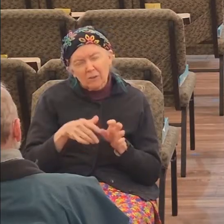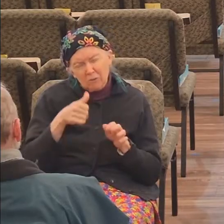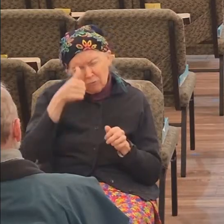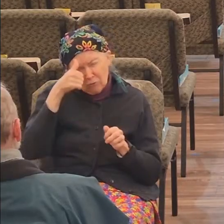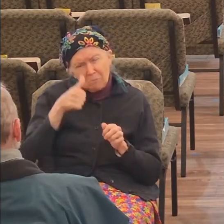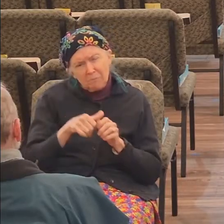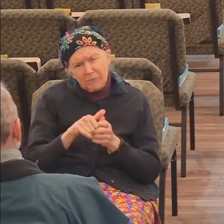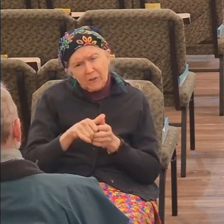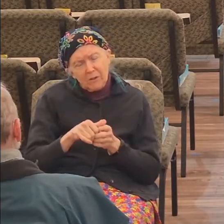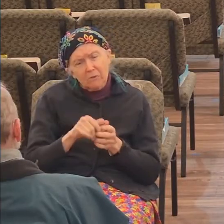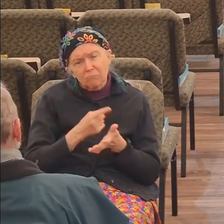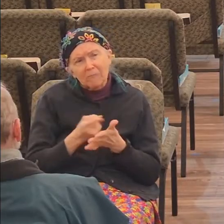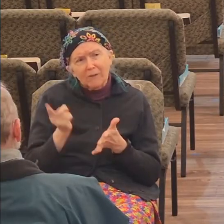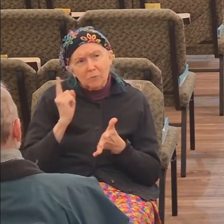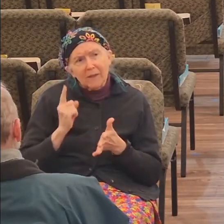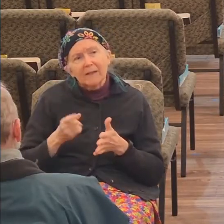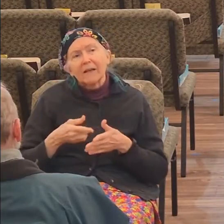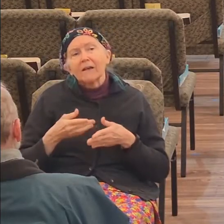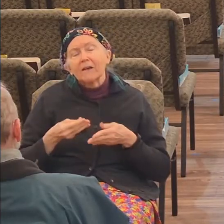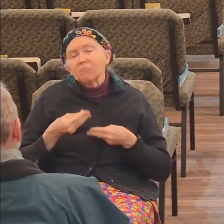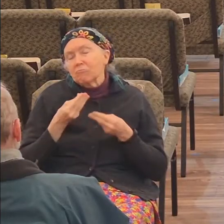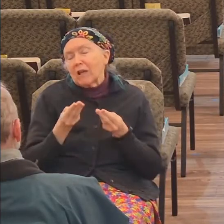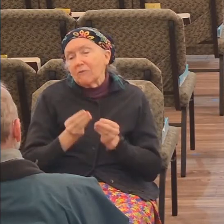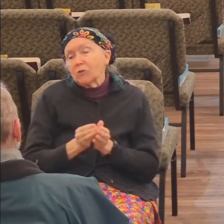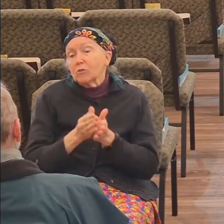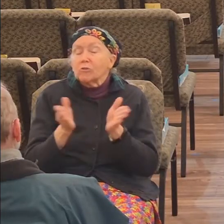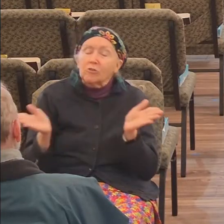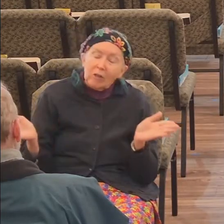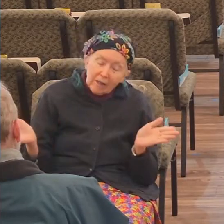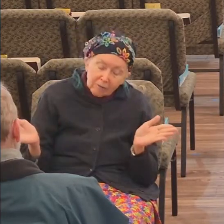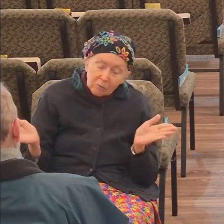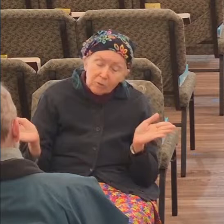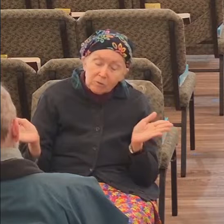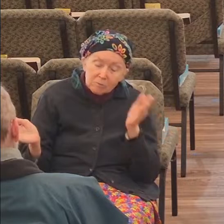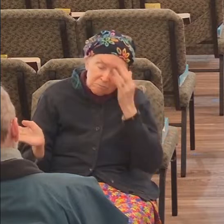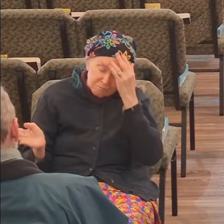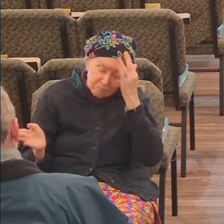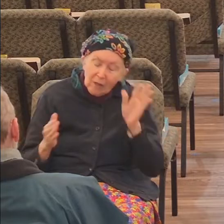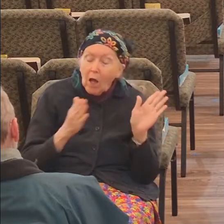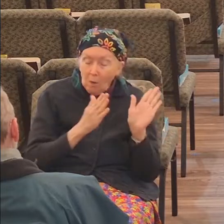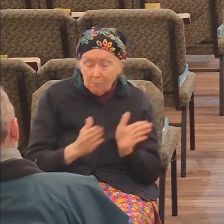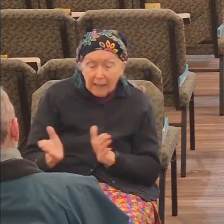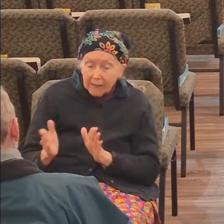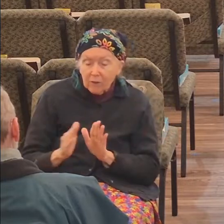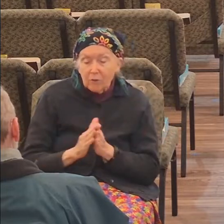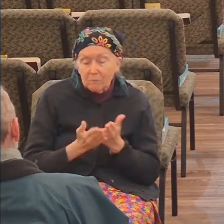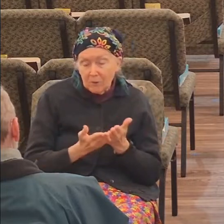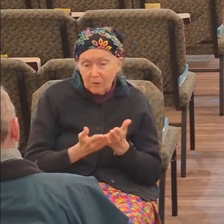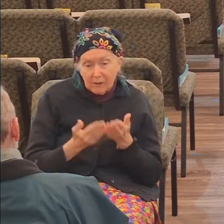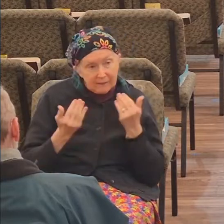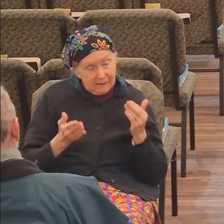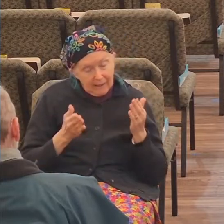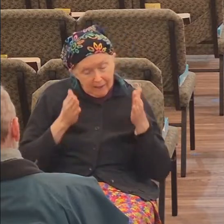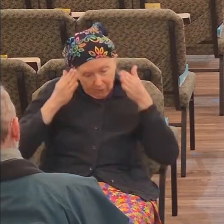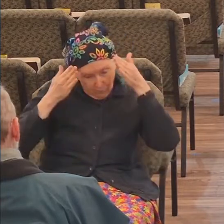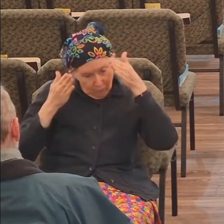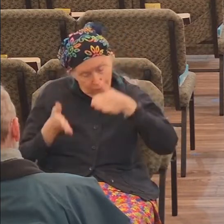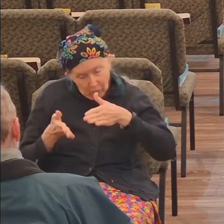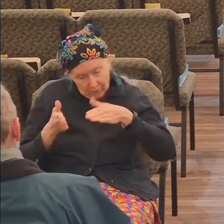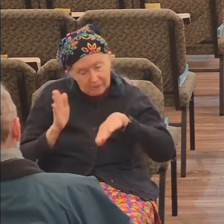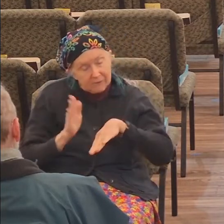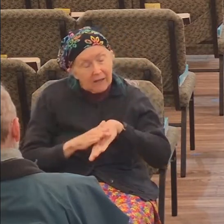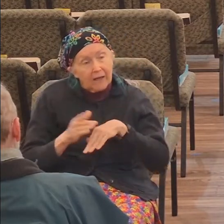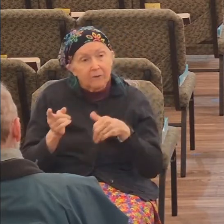of just kind of the movements of the book, which are helpful as we kind of go through them. Right now, we're focused on the fact that in the first